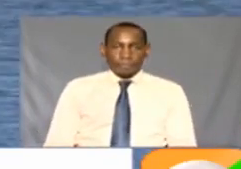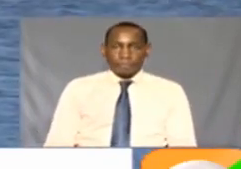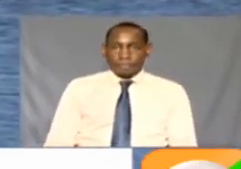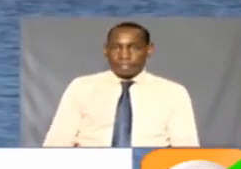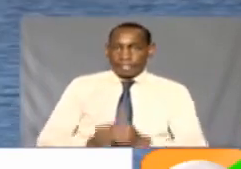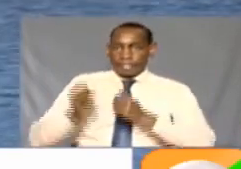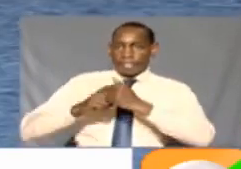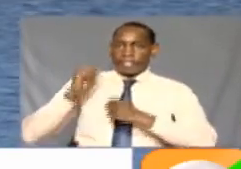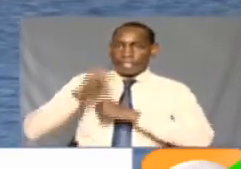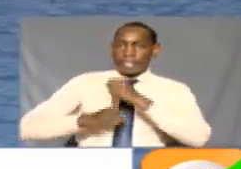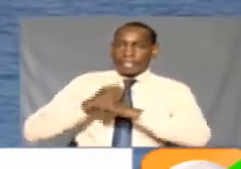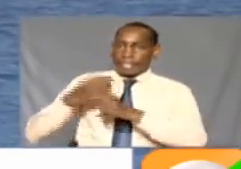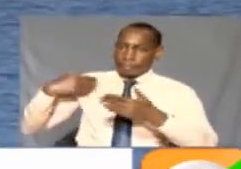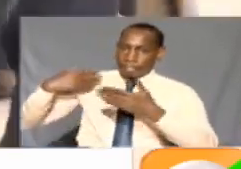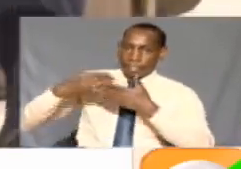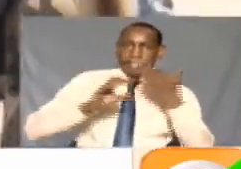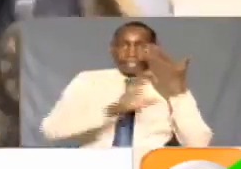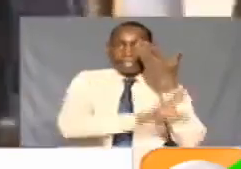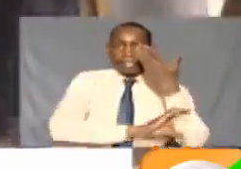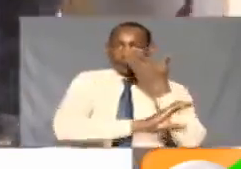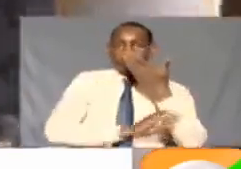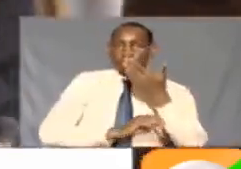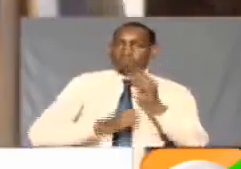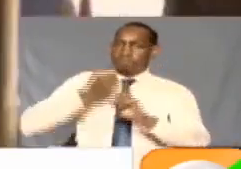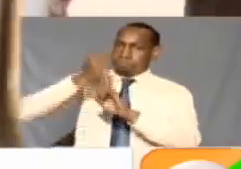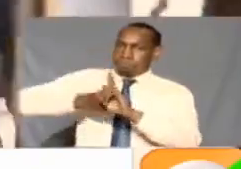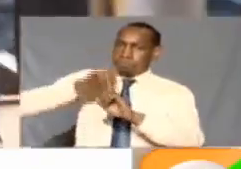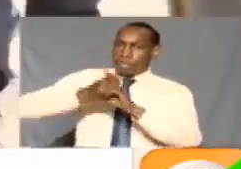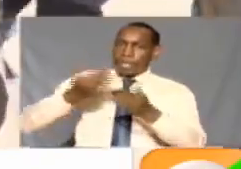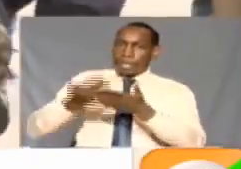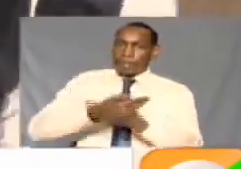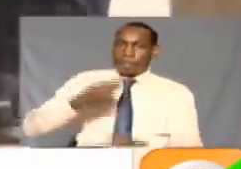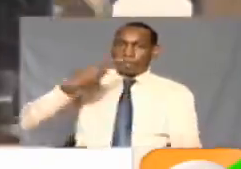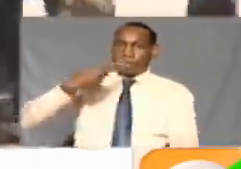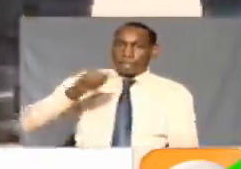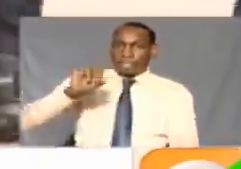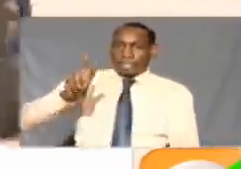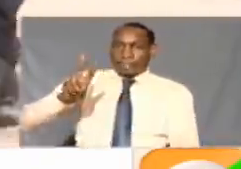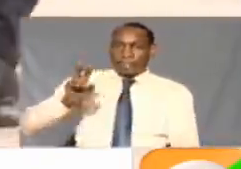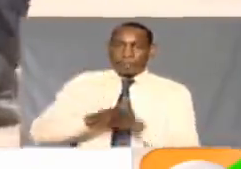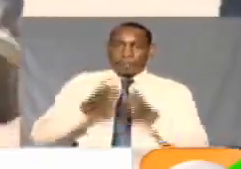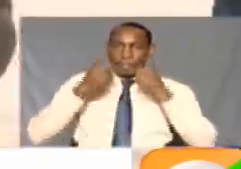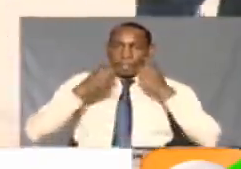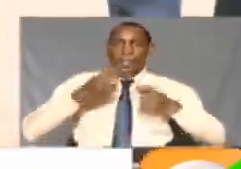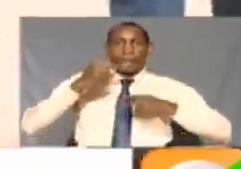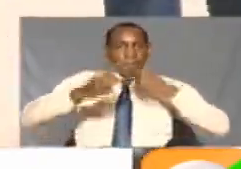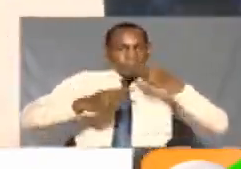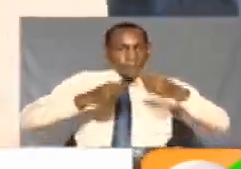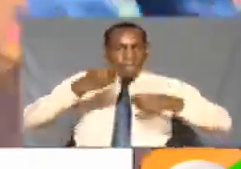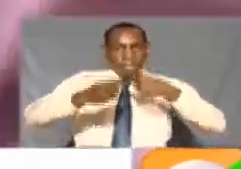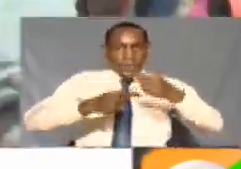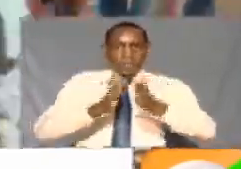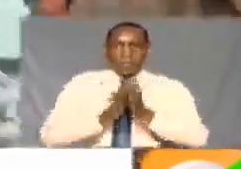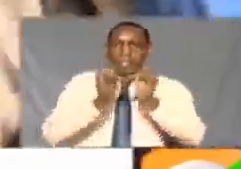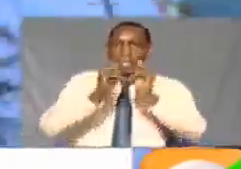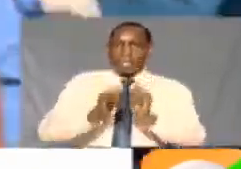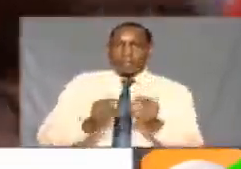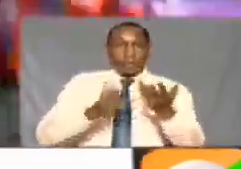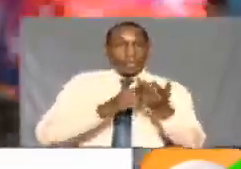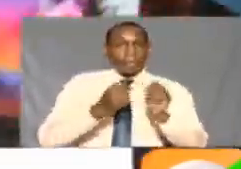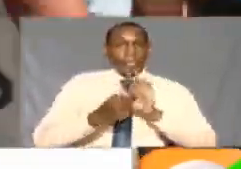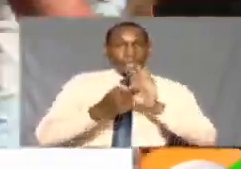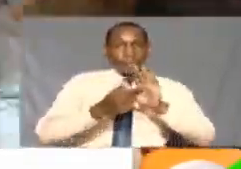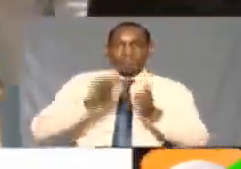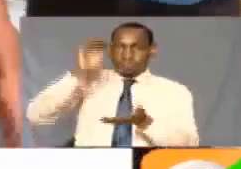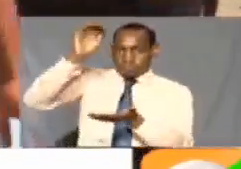16 years since the country redefined the war against HIV and AIDS, progress continues to be registered, the latest figures depicting a